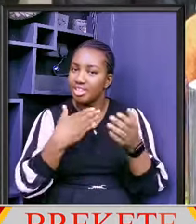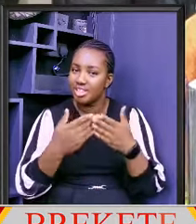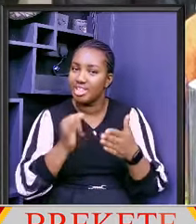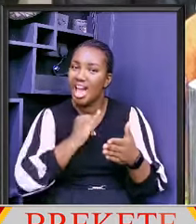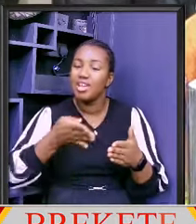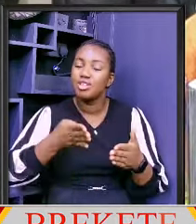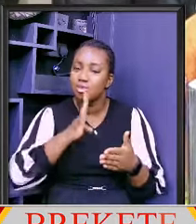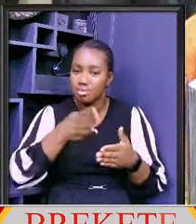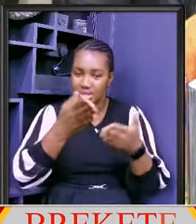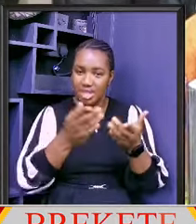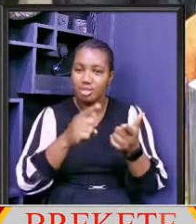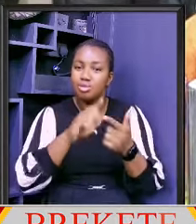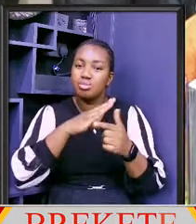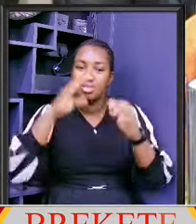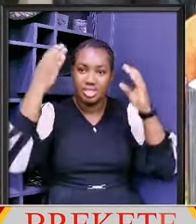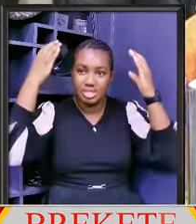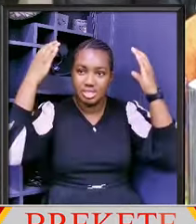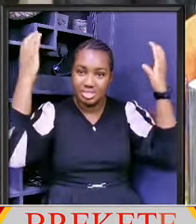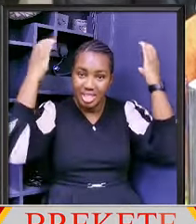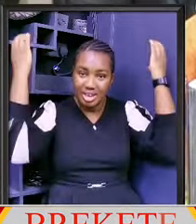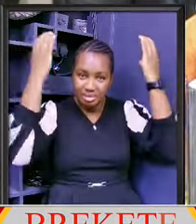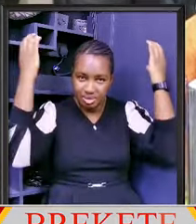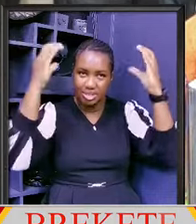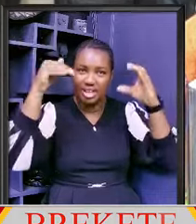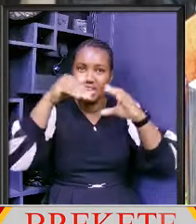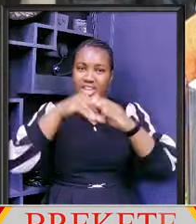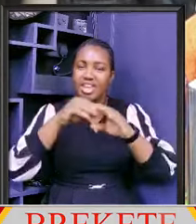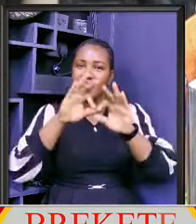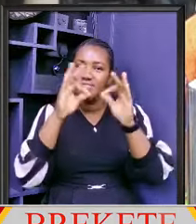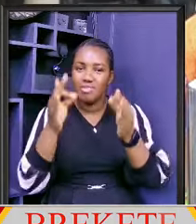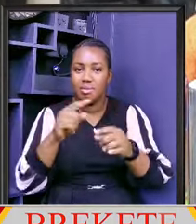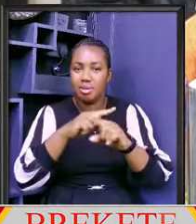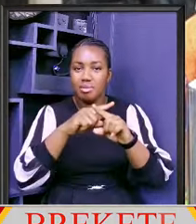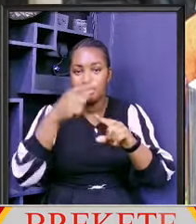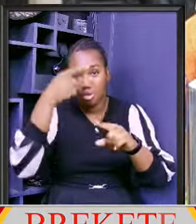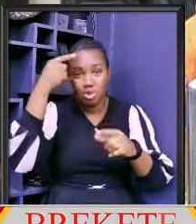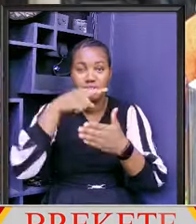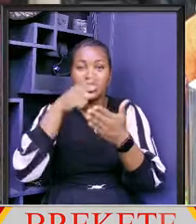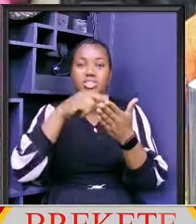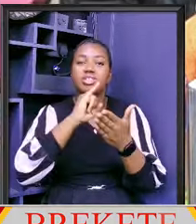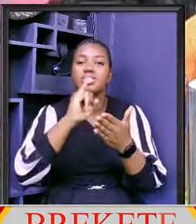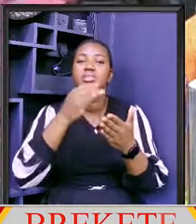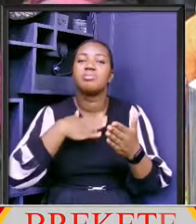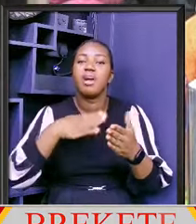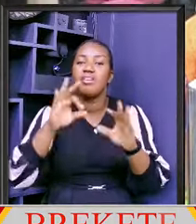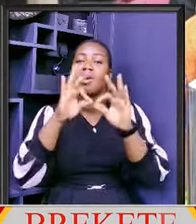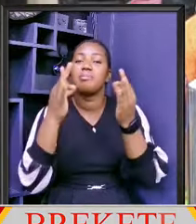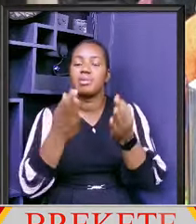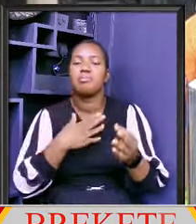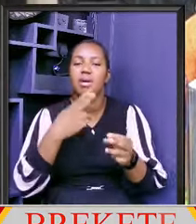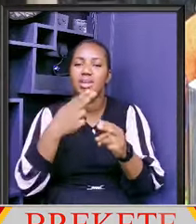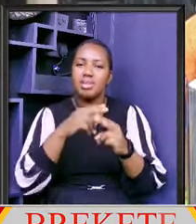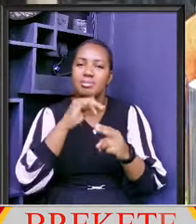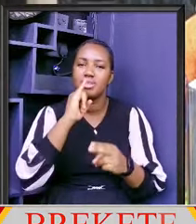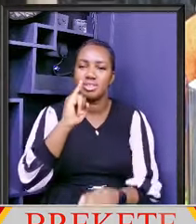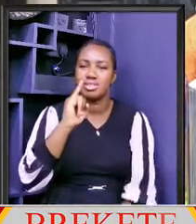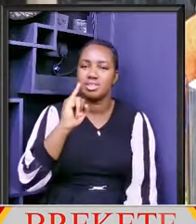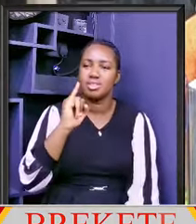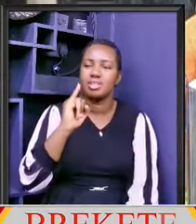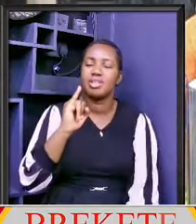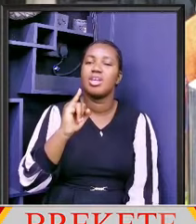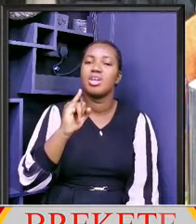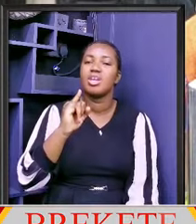to be here to be celebrated in Brekete family because this is my family. Mm. My name is His Royal